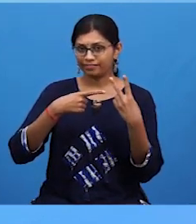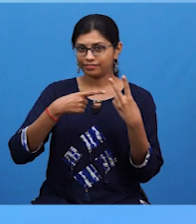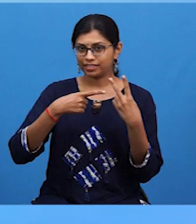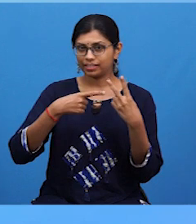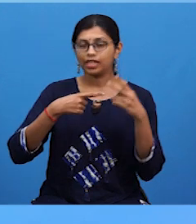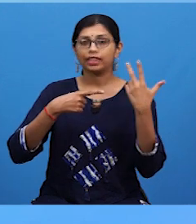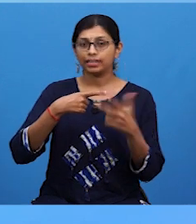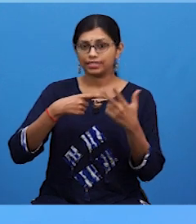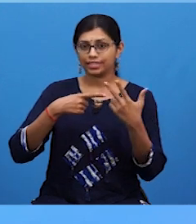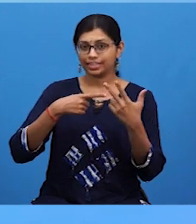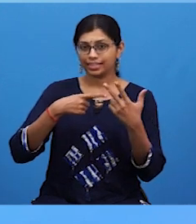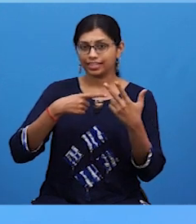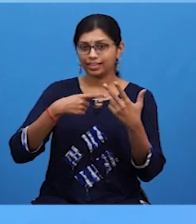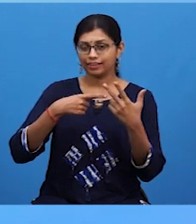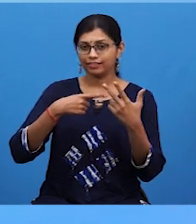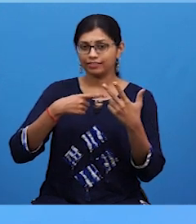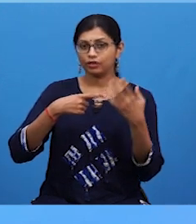12, 13,